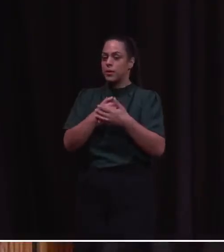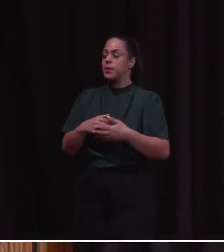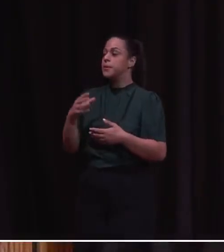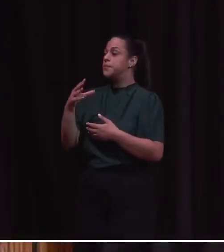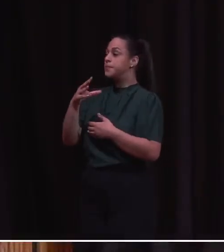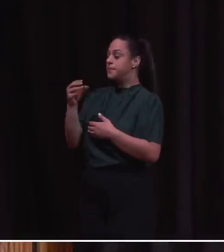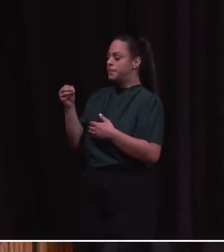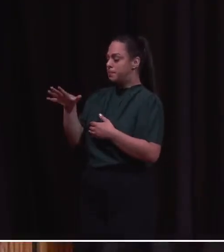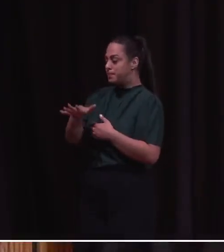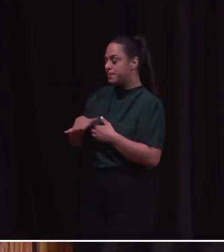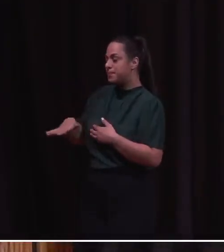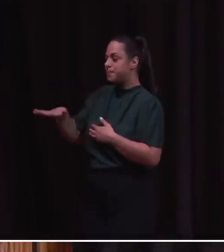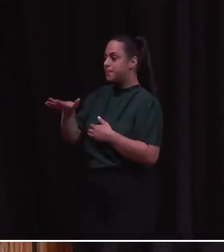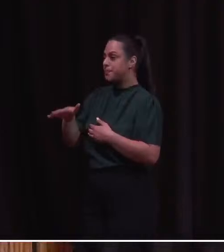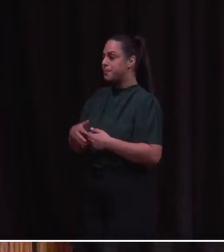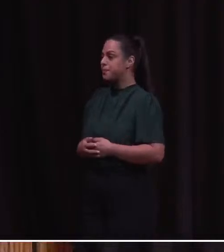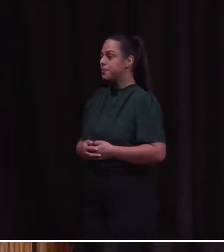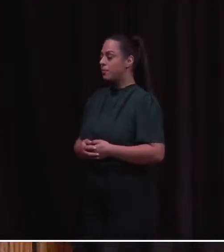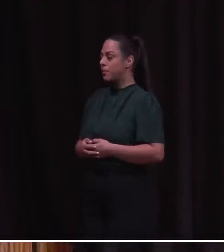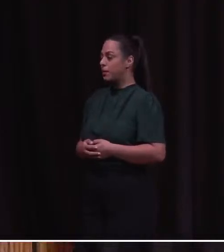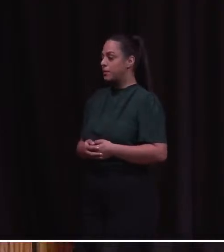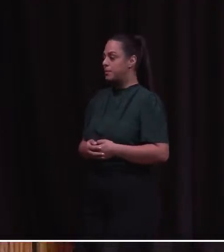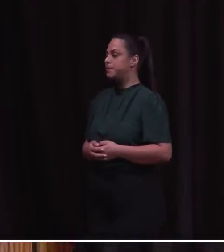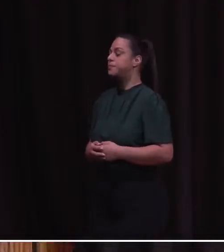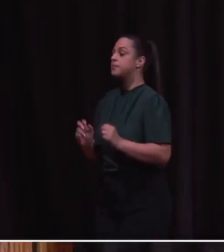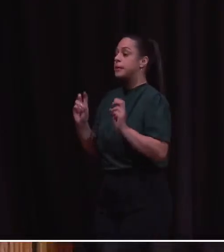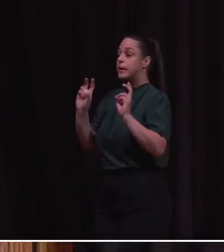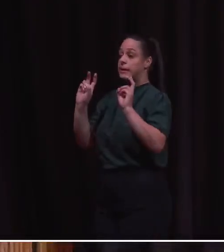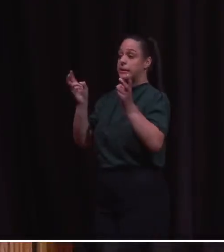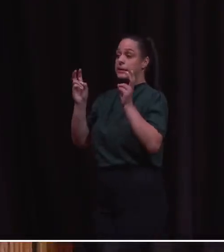to this rise of the West